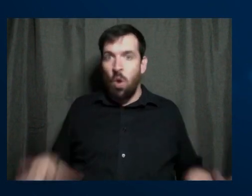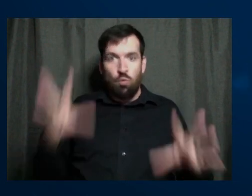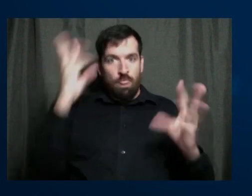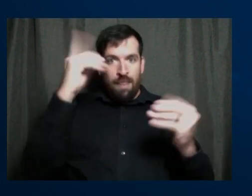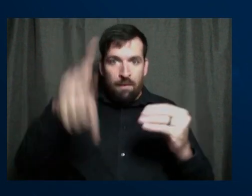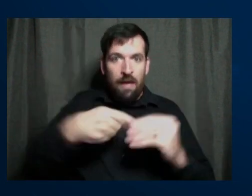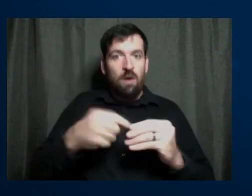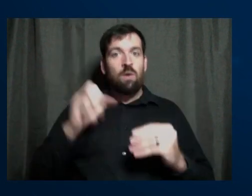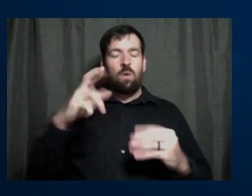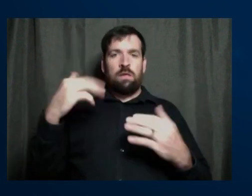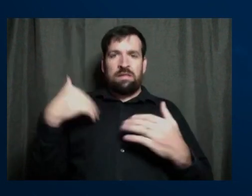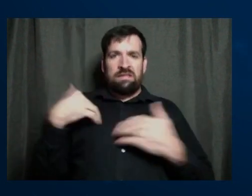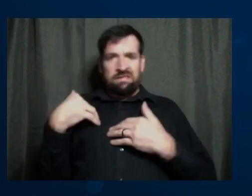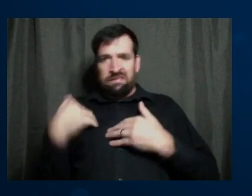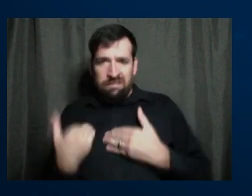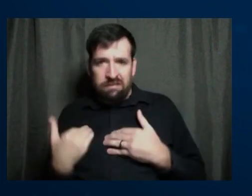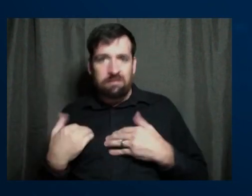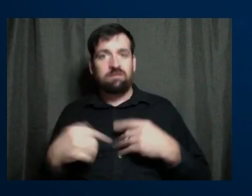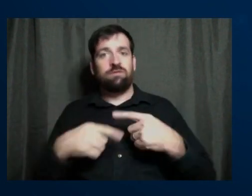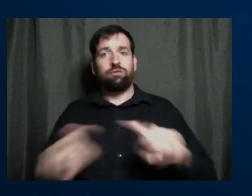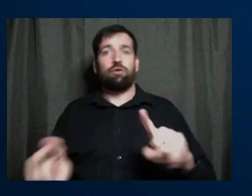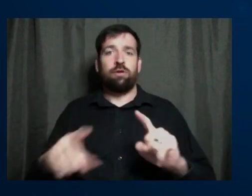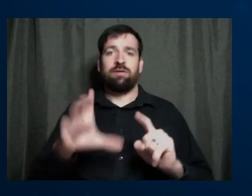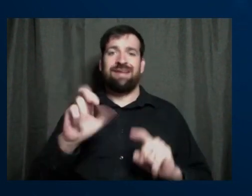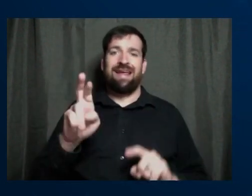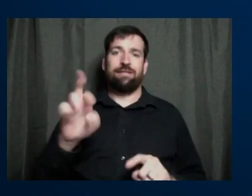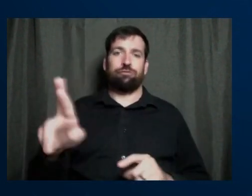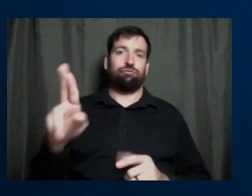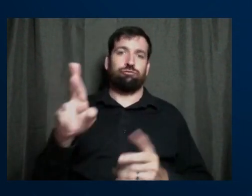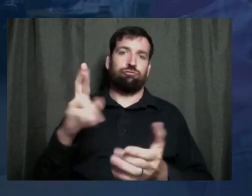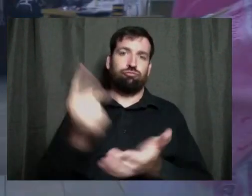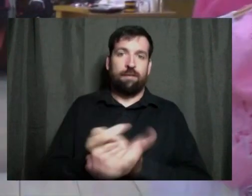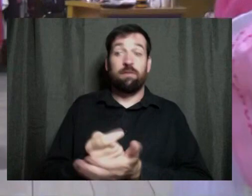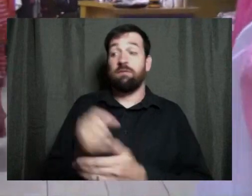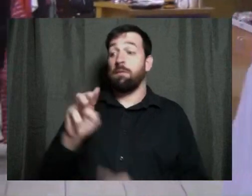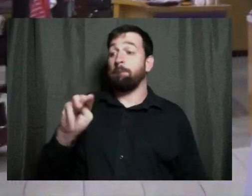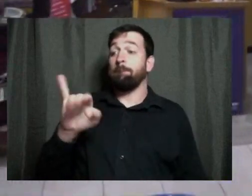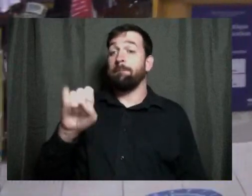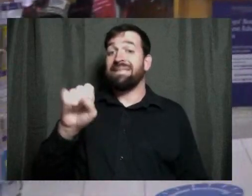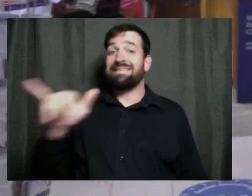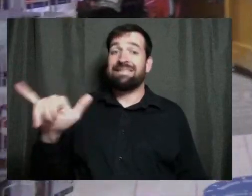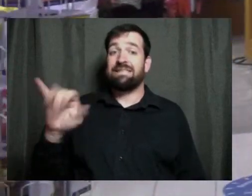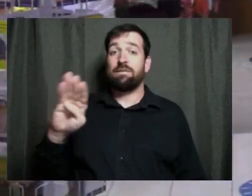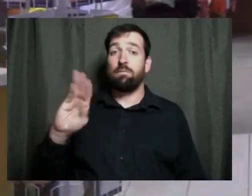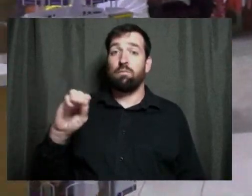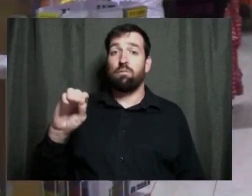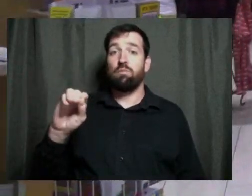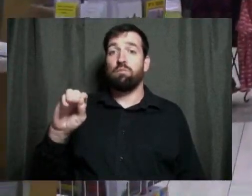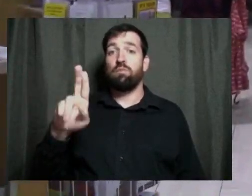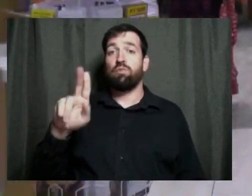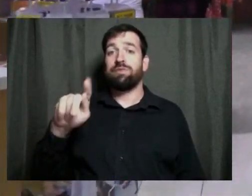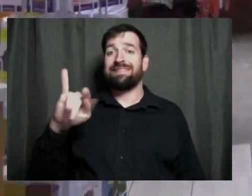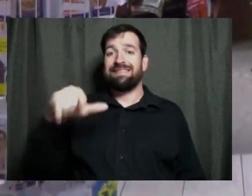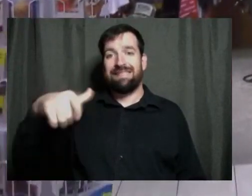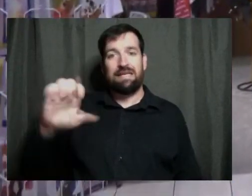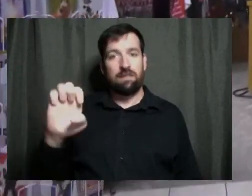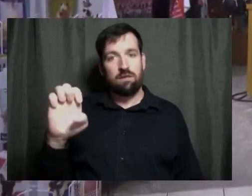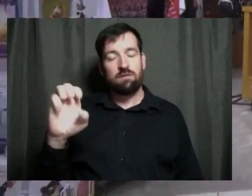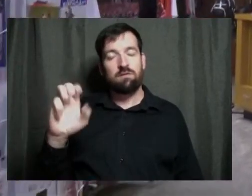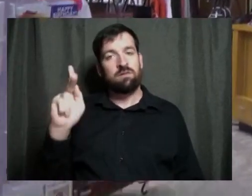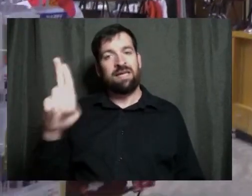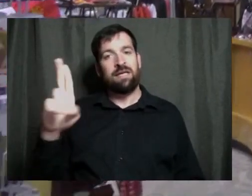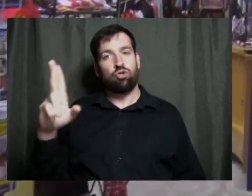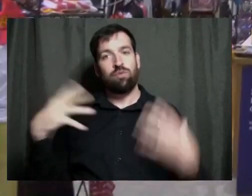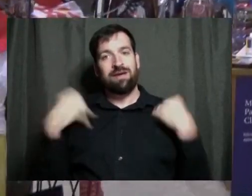going through cancer. So it is places like Missy's Boutique at the University of Kansas Cancer Center that helps serve the underserved